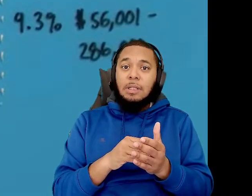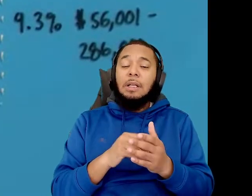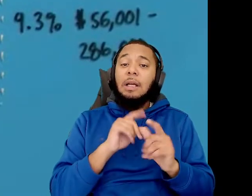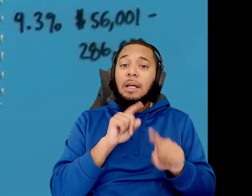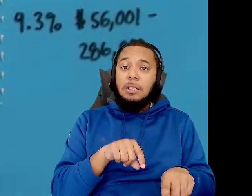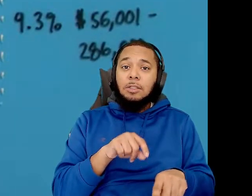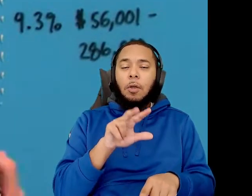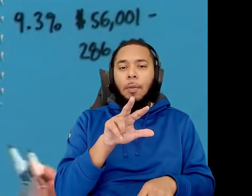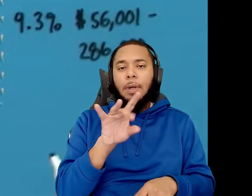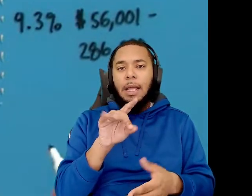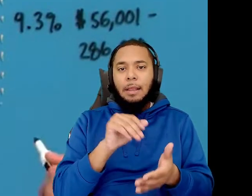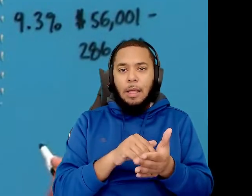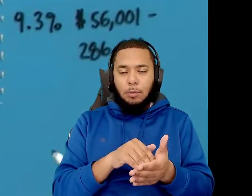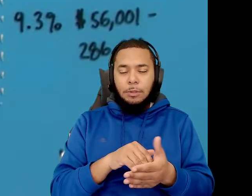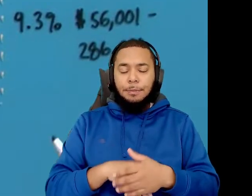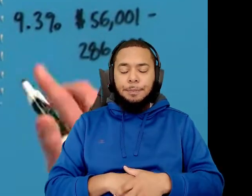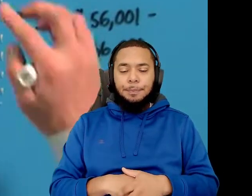pay.